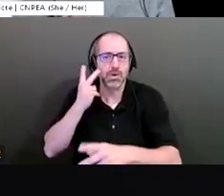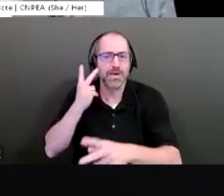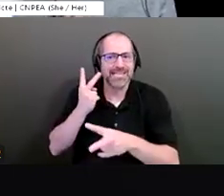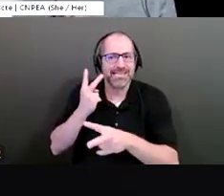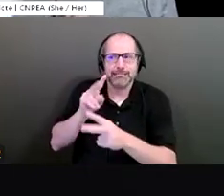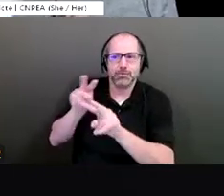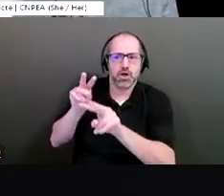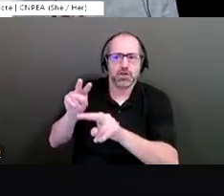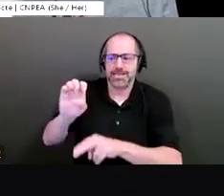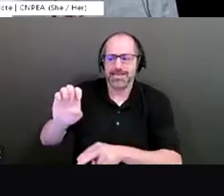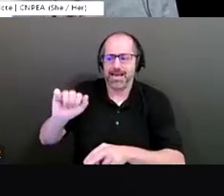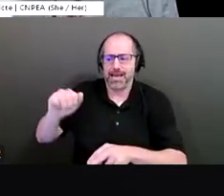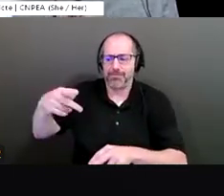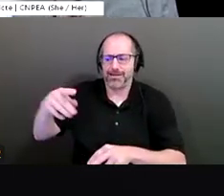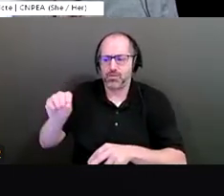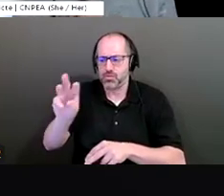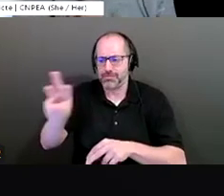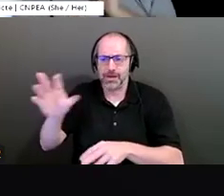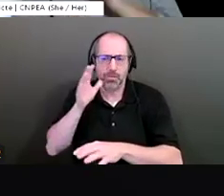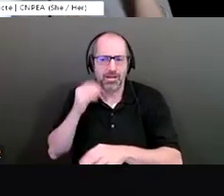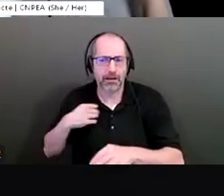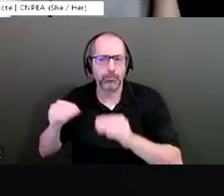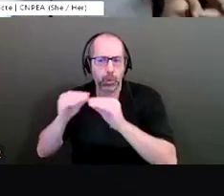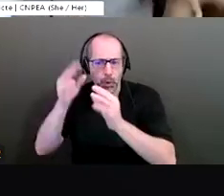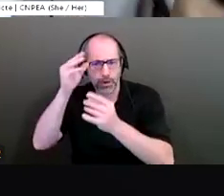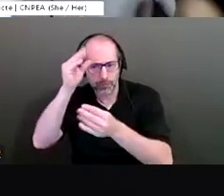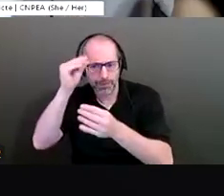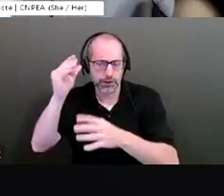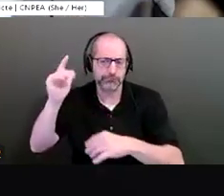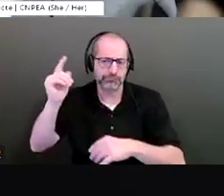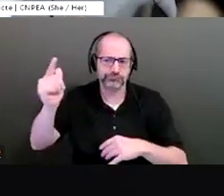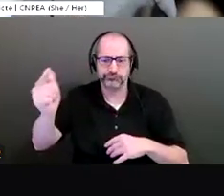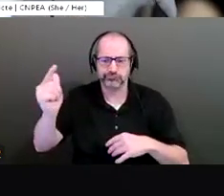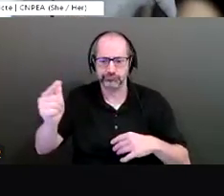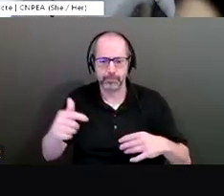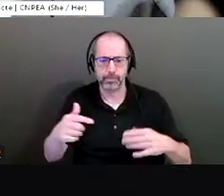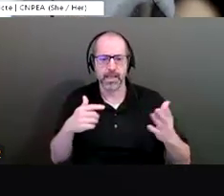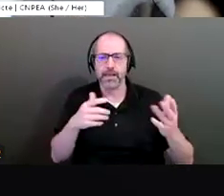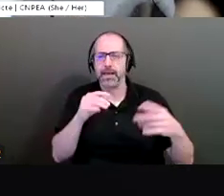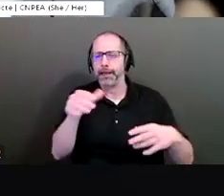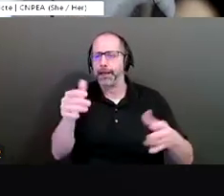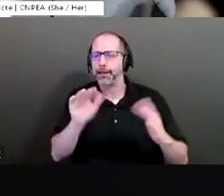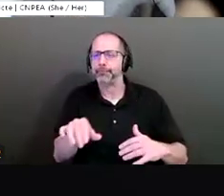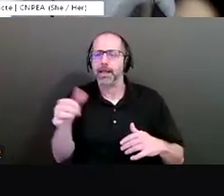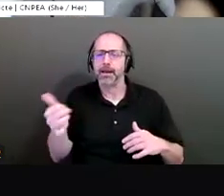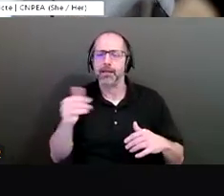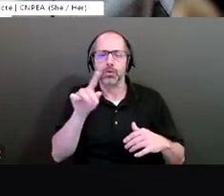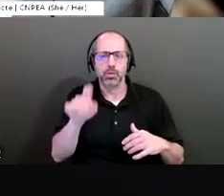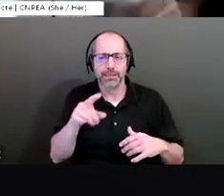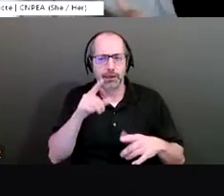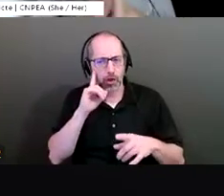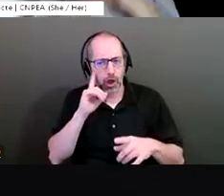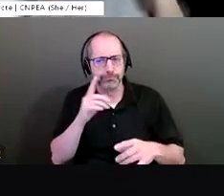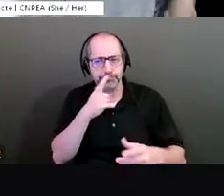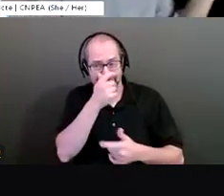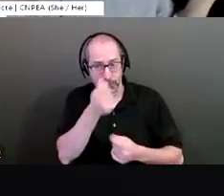more things coming down that way. There was a question for Christine and Kirsten that I thought was interesting that had to do with